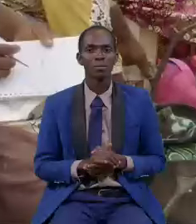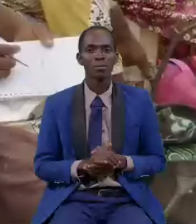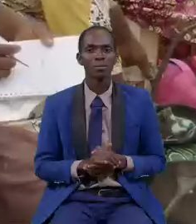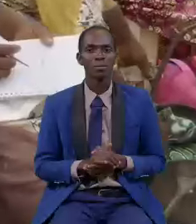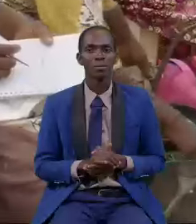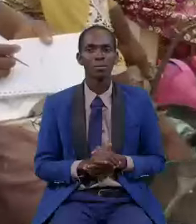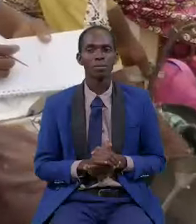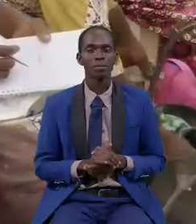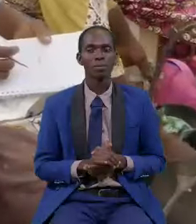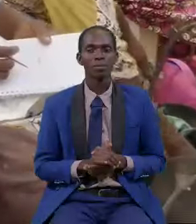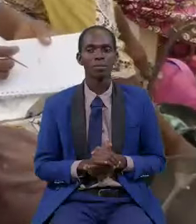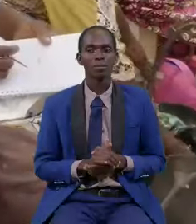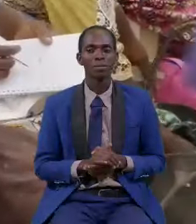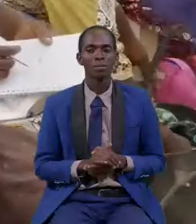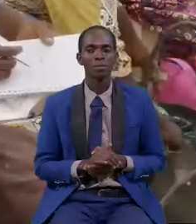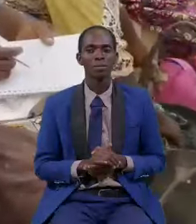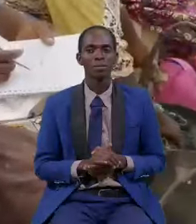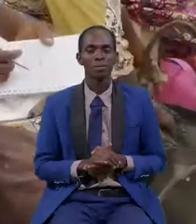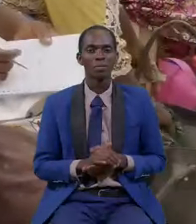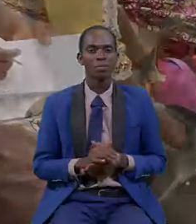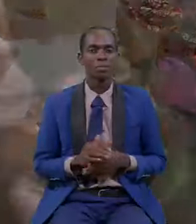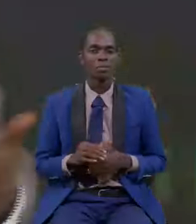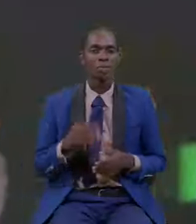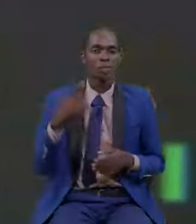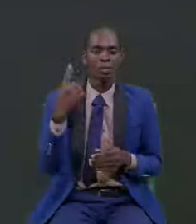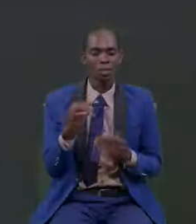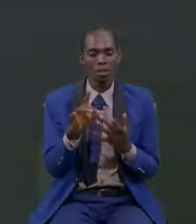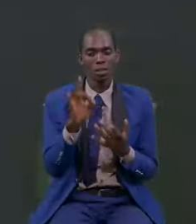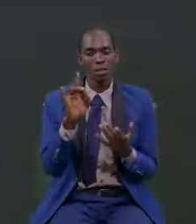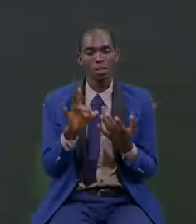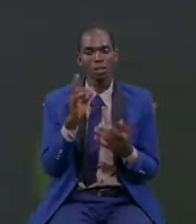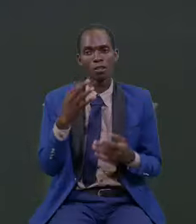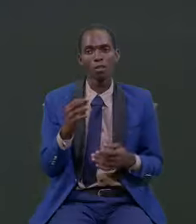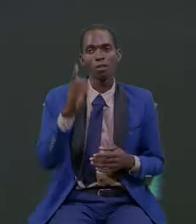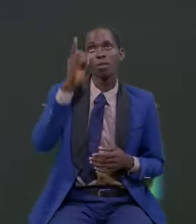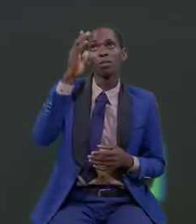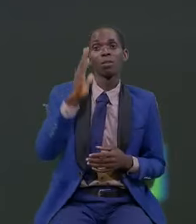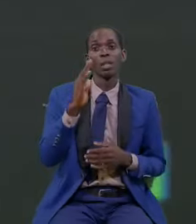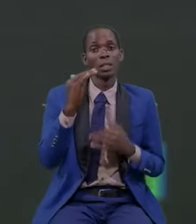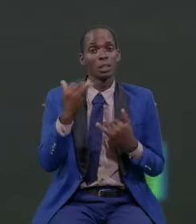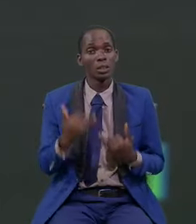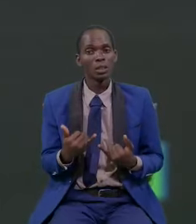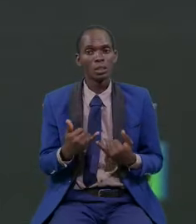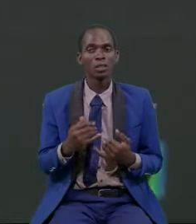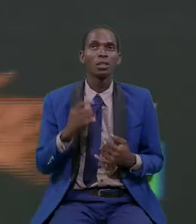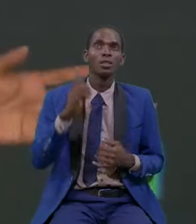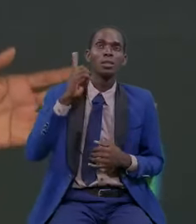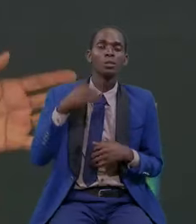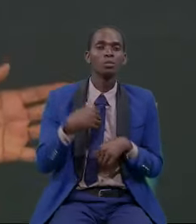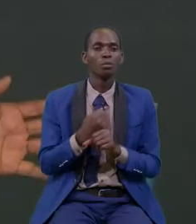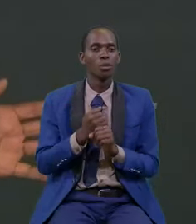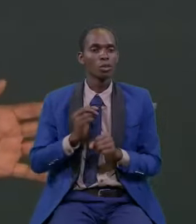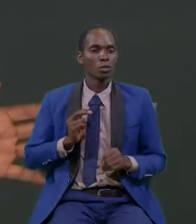Is the elect of God. And now he makes us to be the chosen,